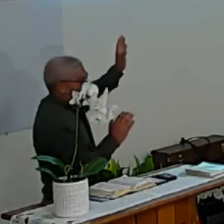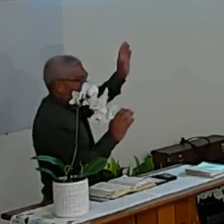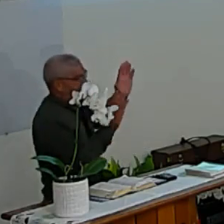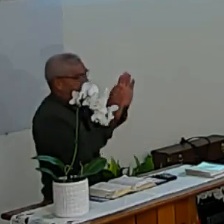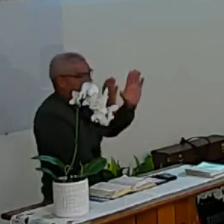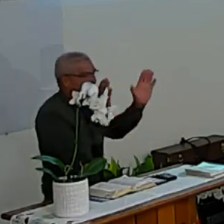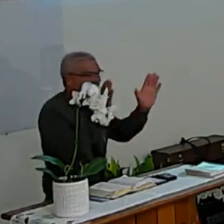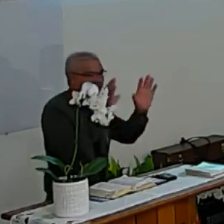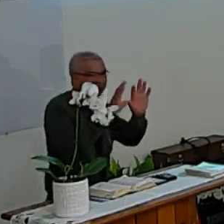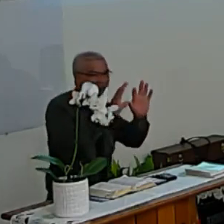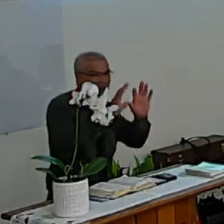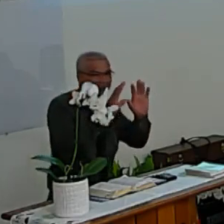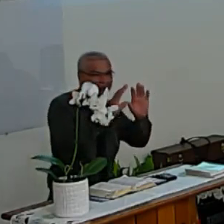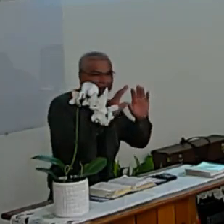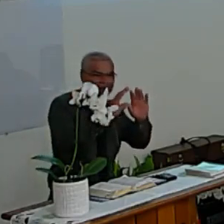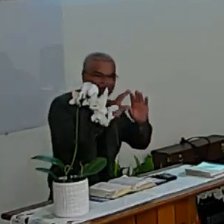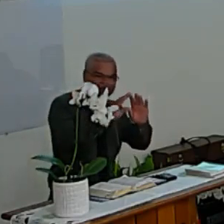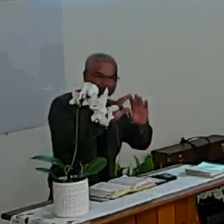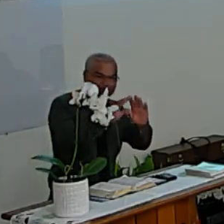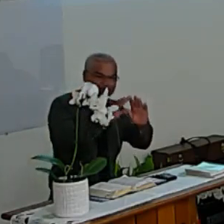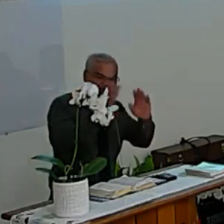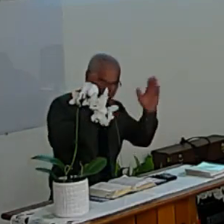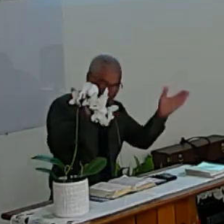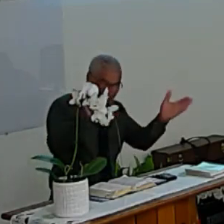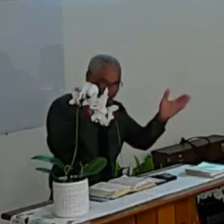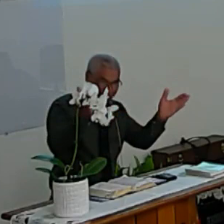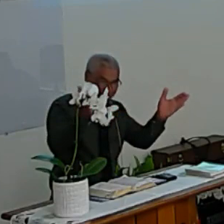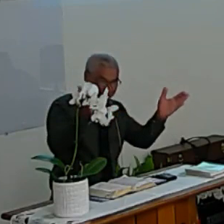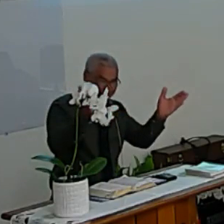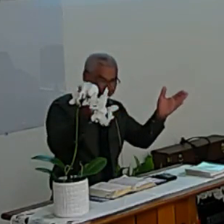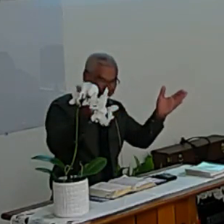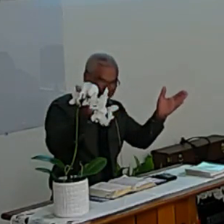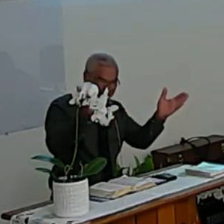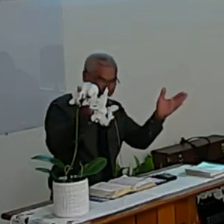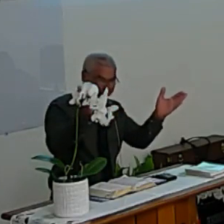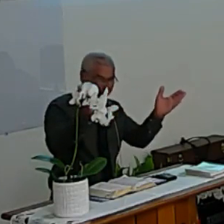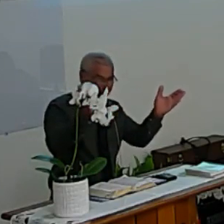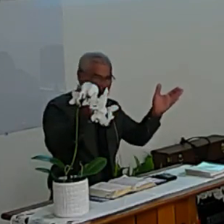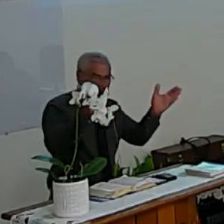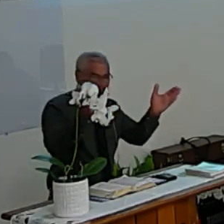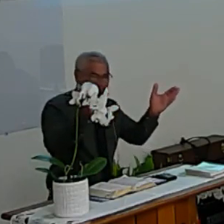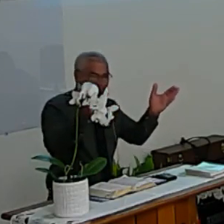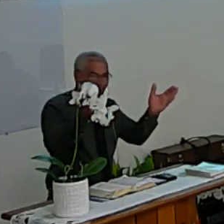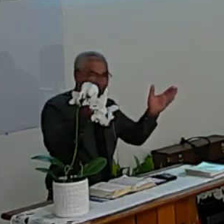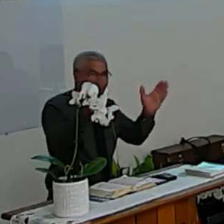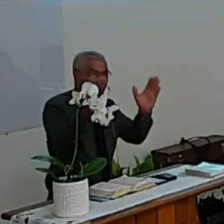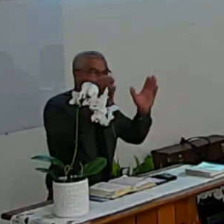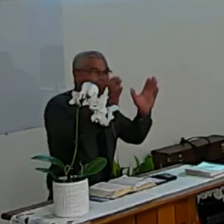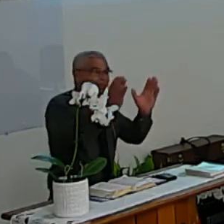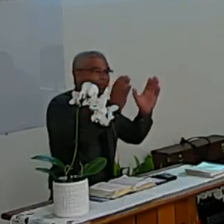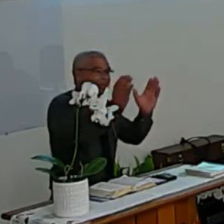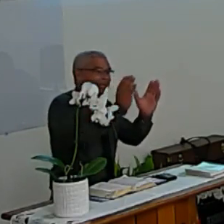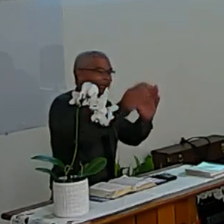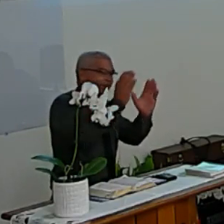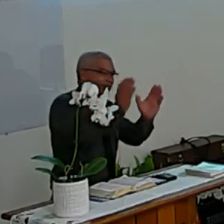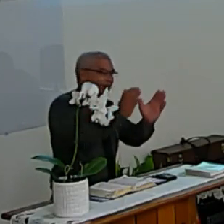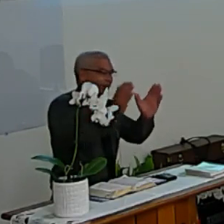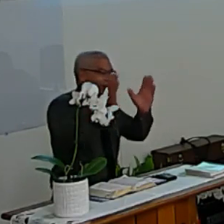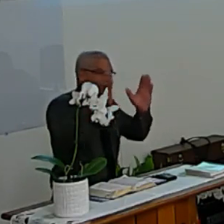with the participation of one of the sisters. She's participating on the Sunday school this morning. She's going to